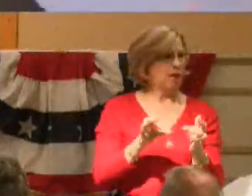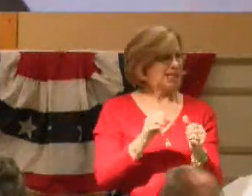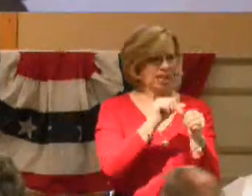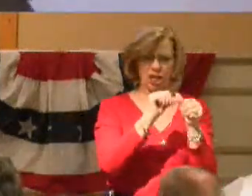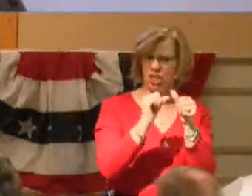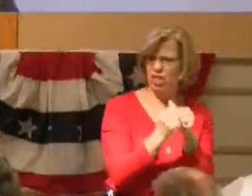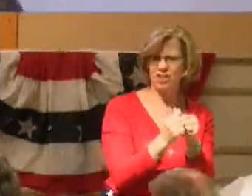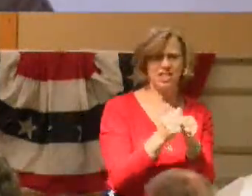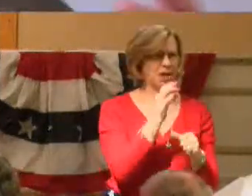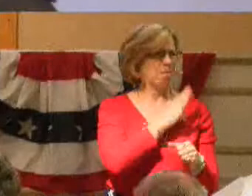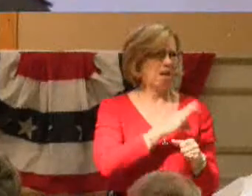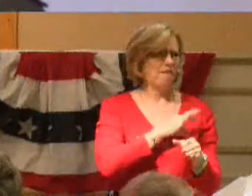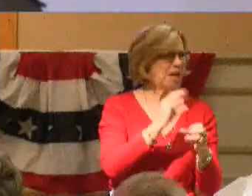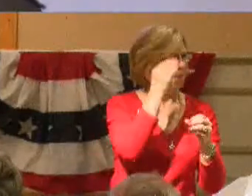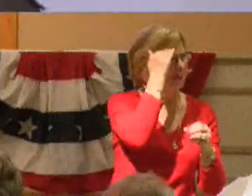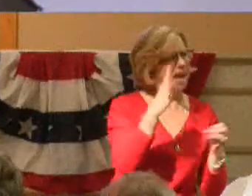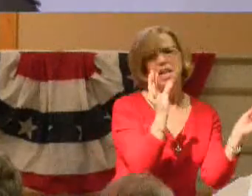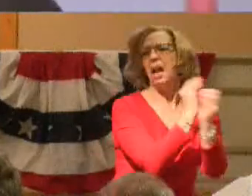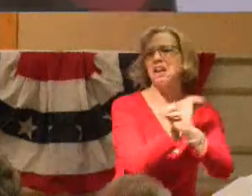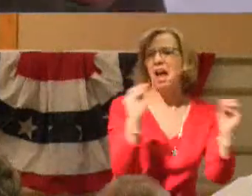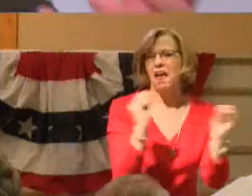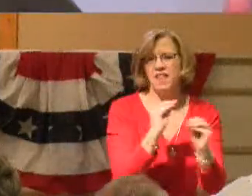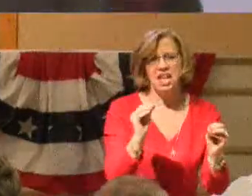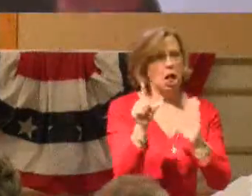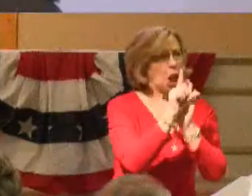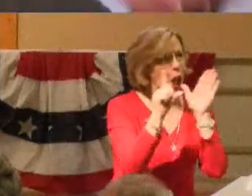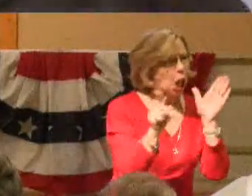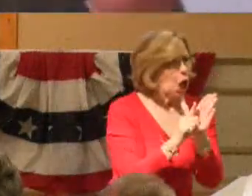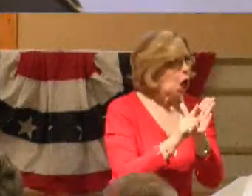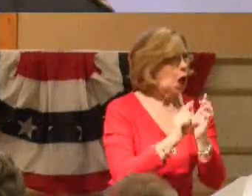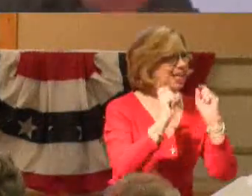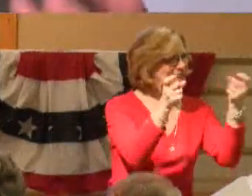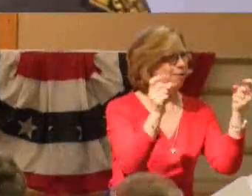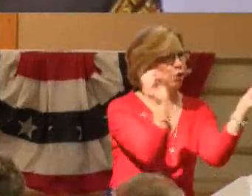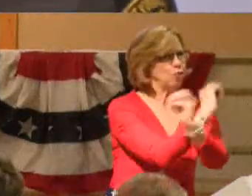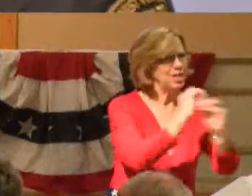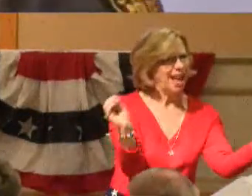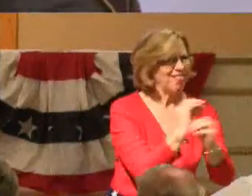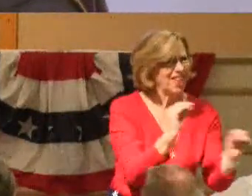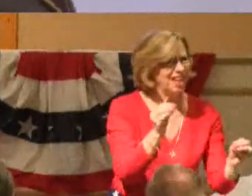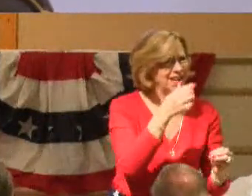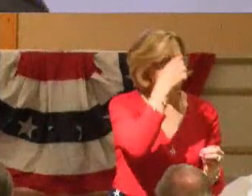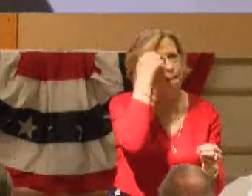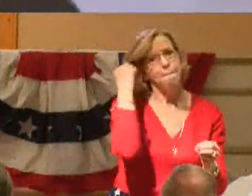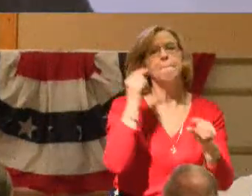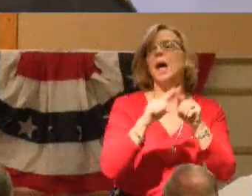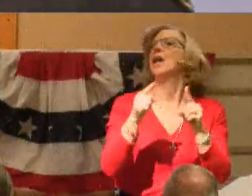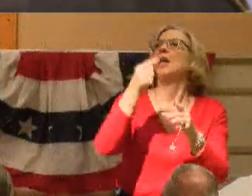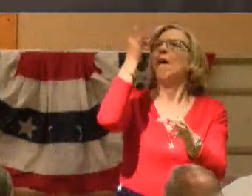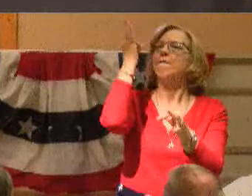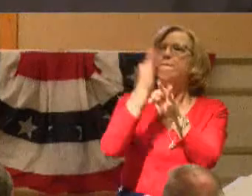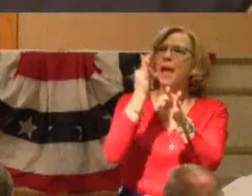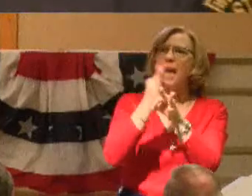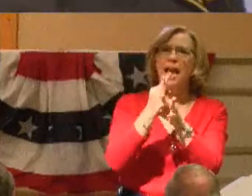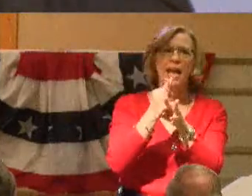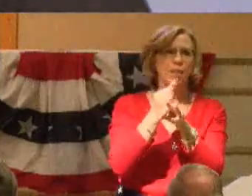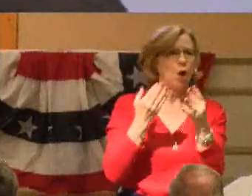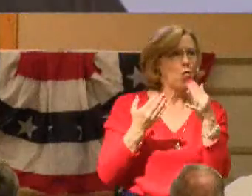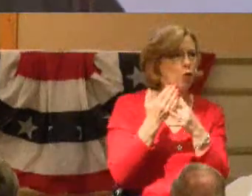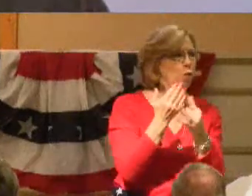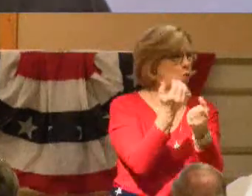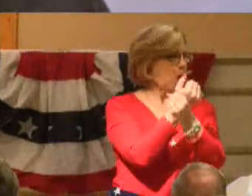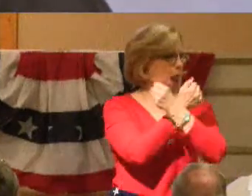circumcision availeth anything, nor uncircumcision, but faith which works by love. So we have